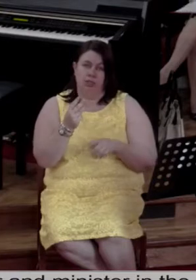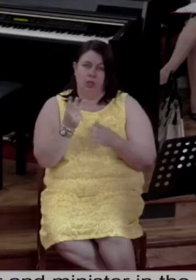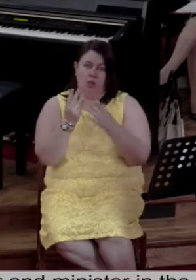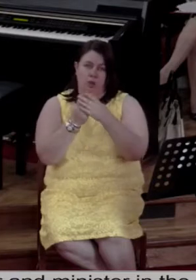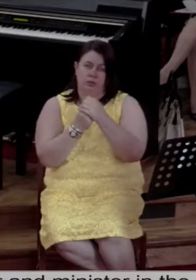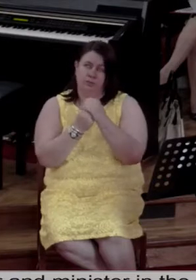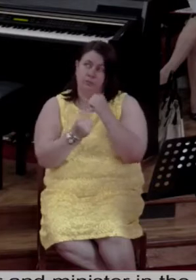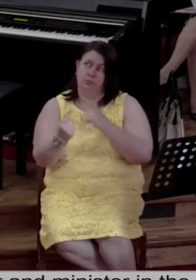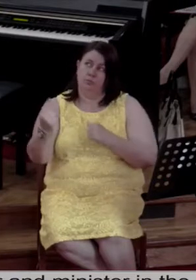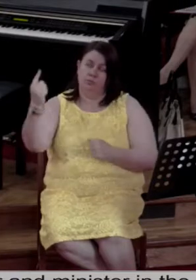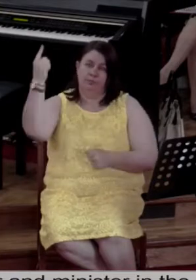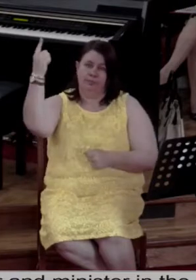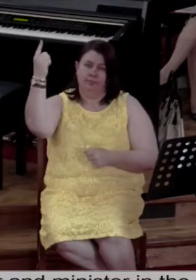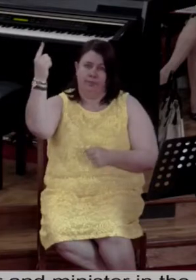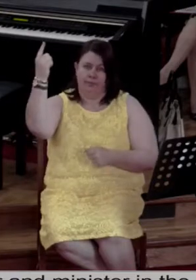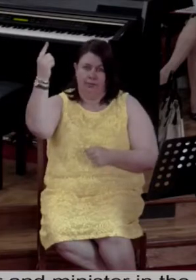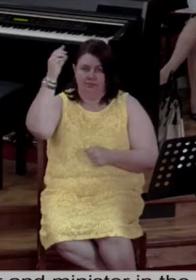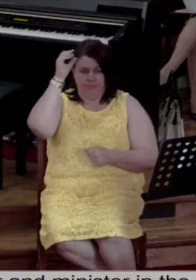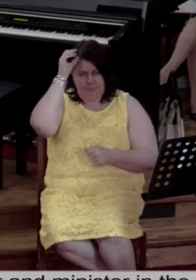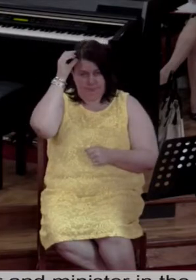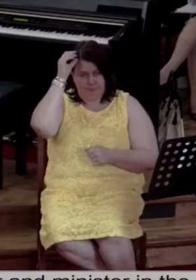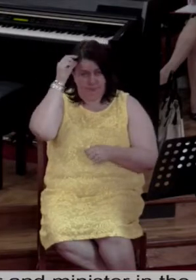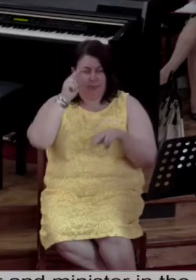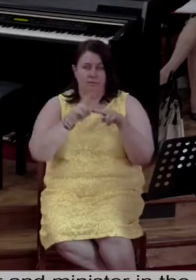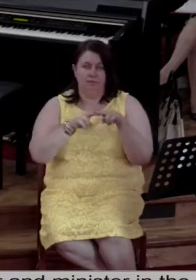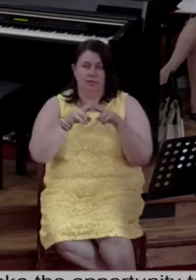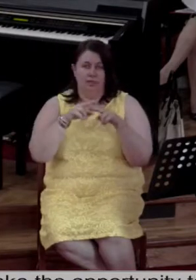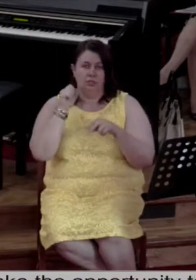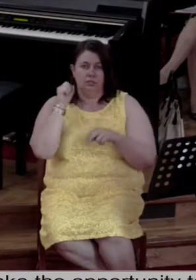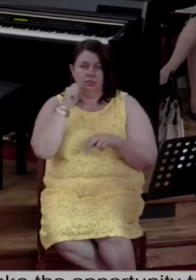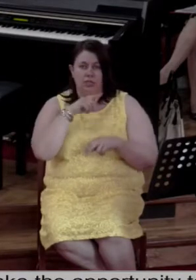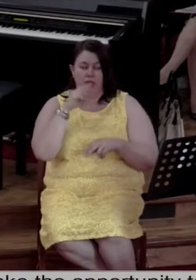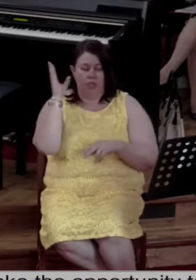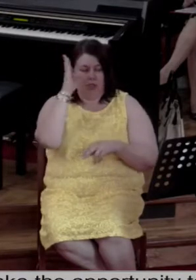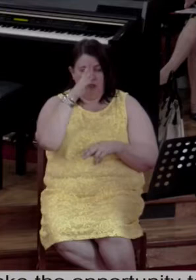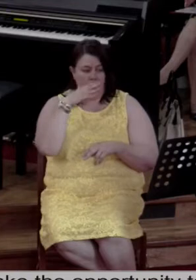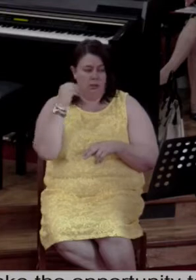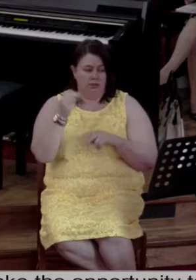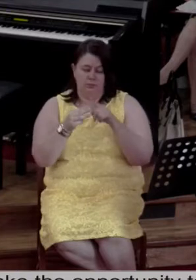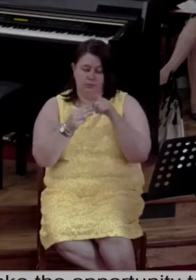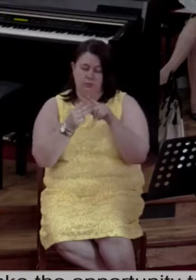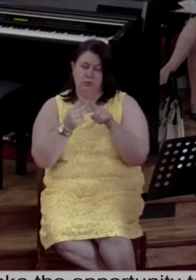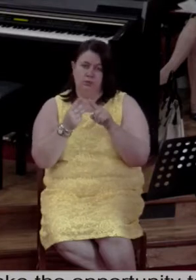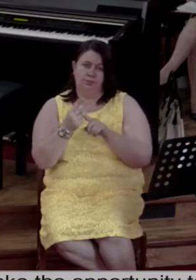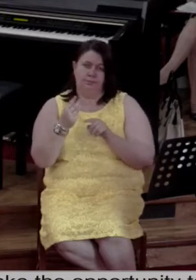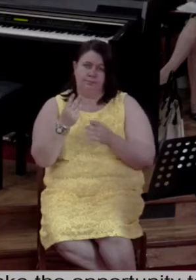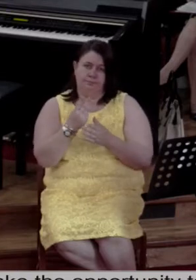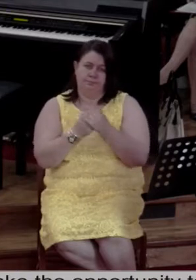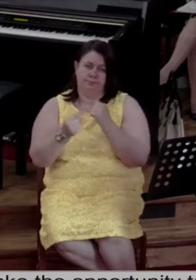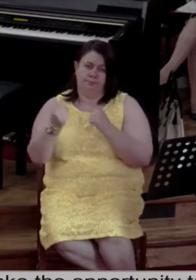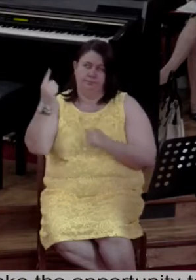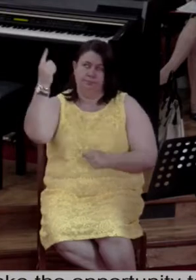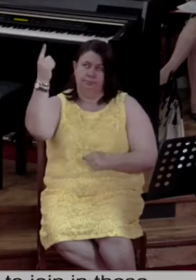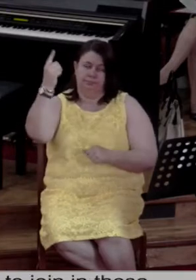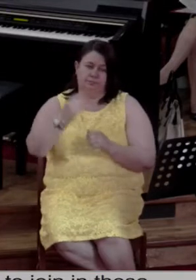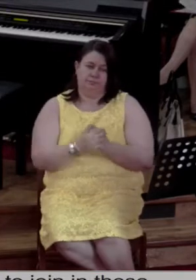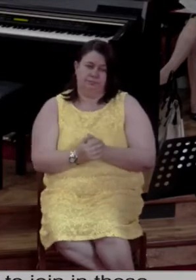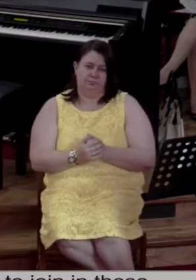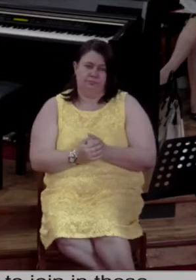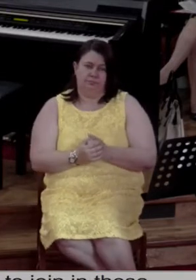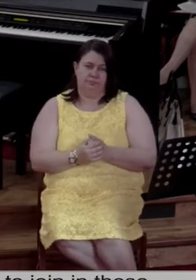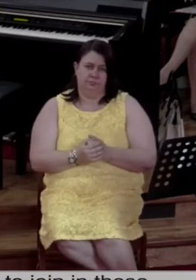three persons, Father, Son, and Holy Spirit. So leading into our worship this morning, I want to read you just a few verses from the